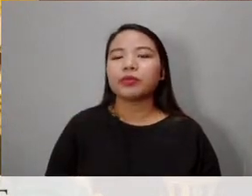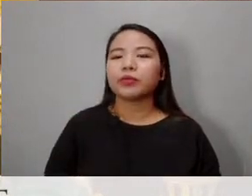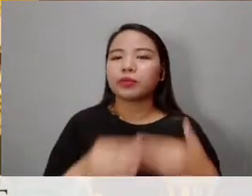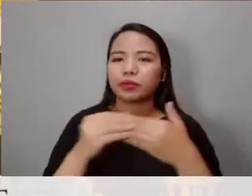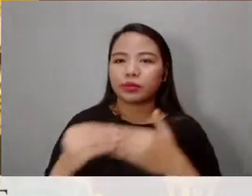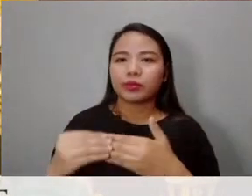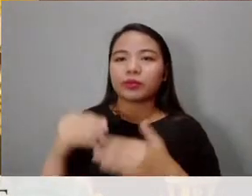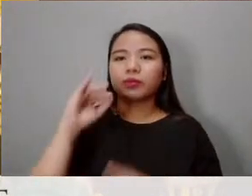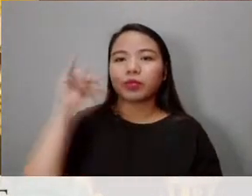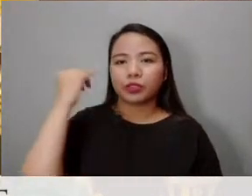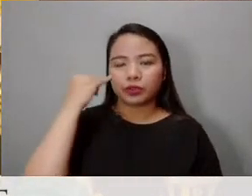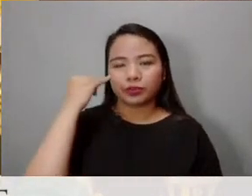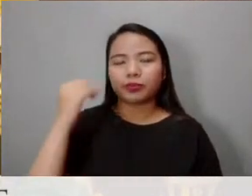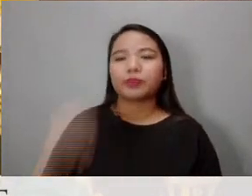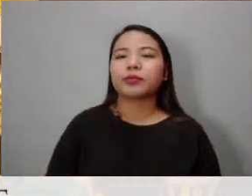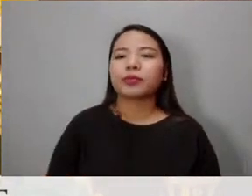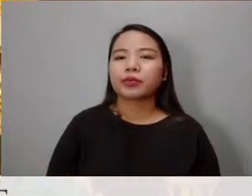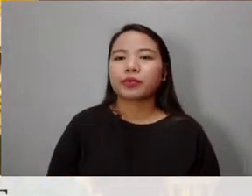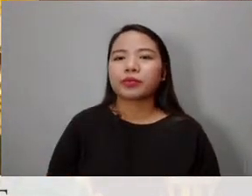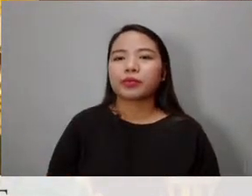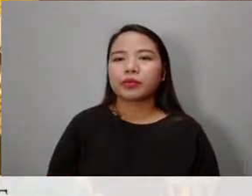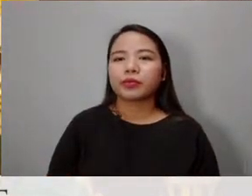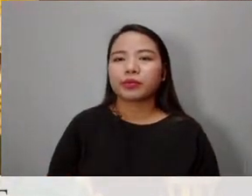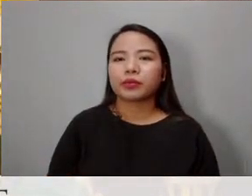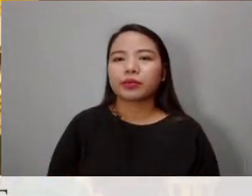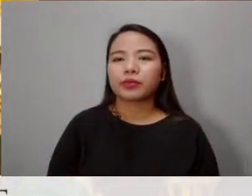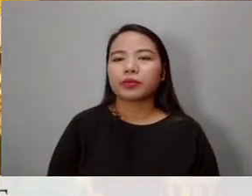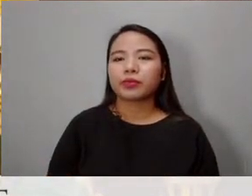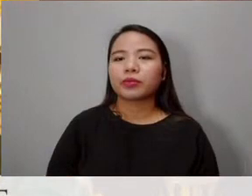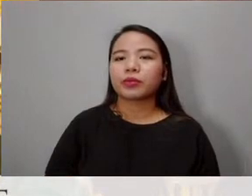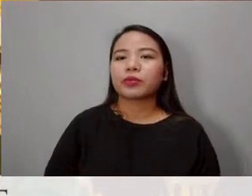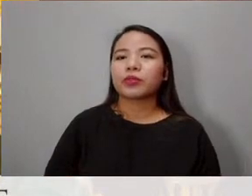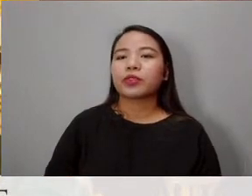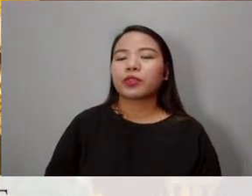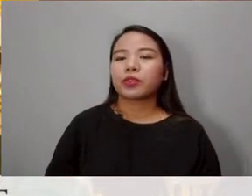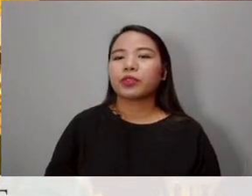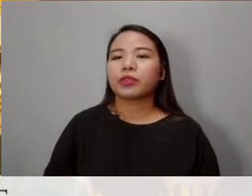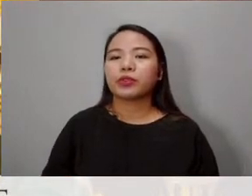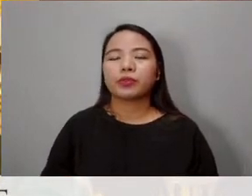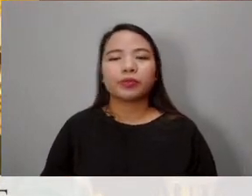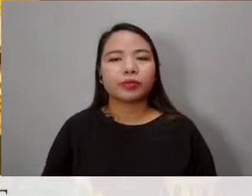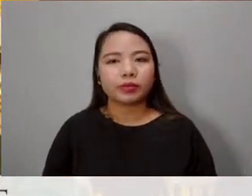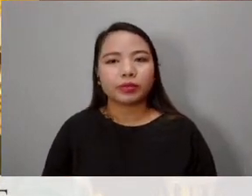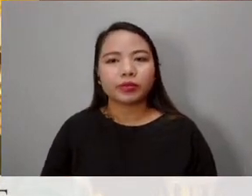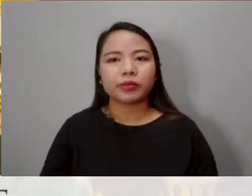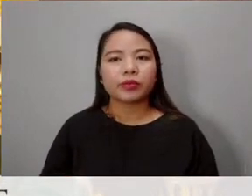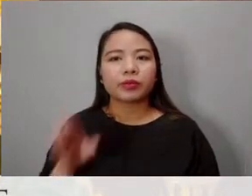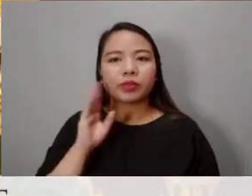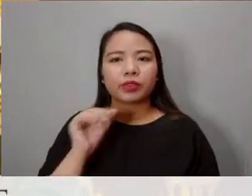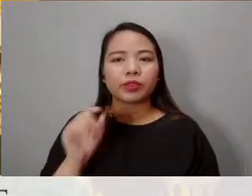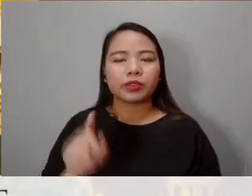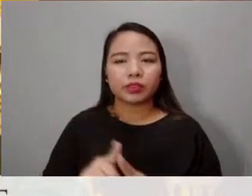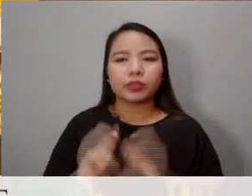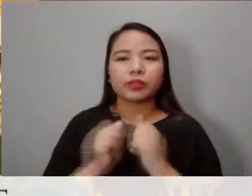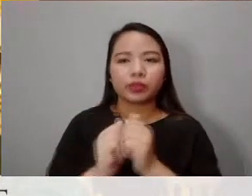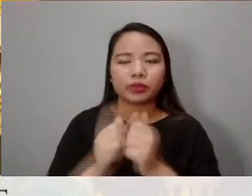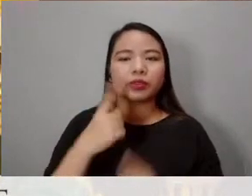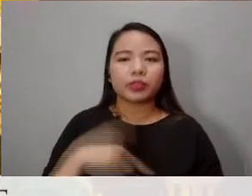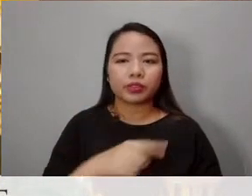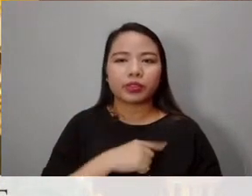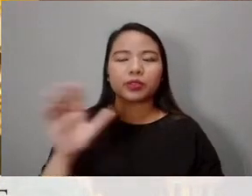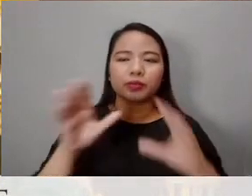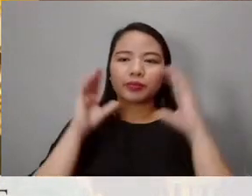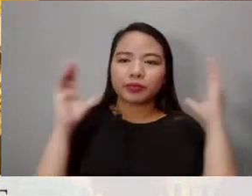Soler. And to all our Benedictine sisters and brothers who are praying with us and celebrating with us